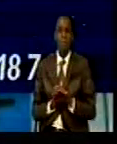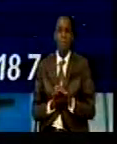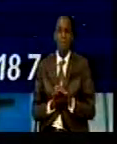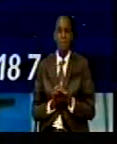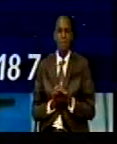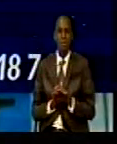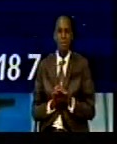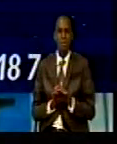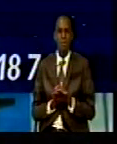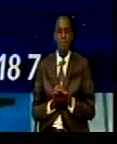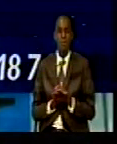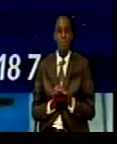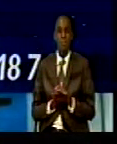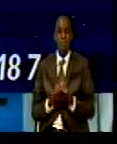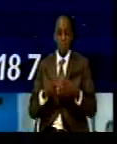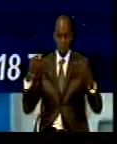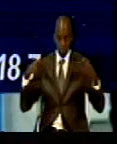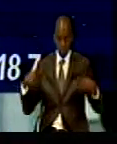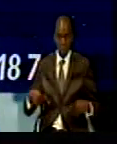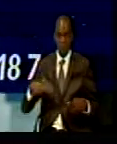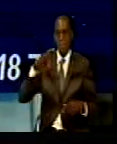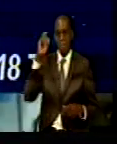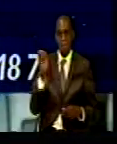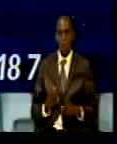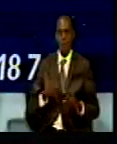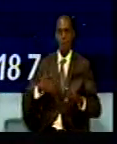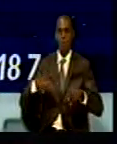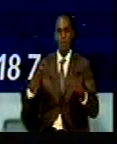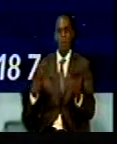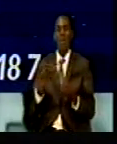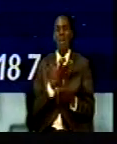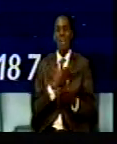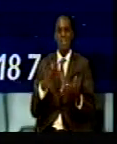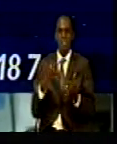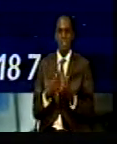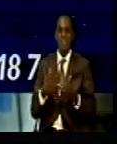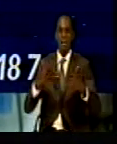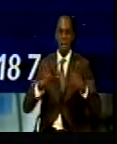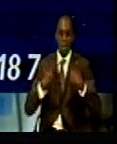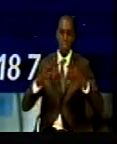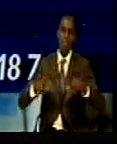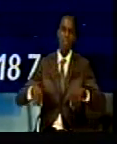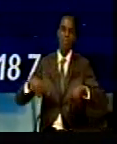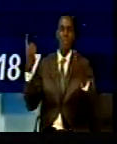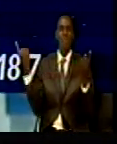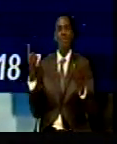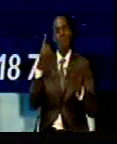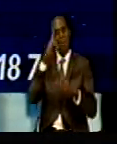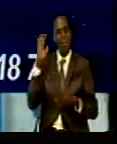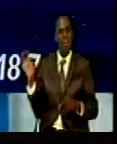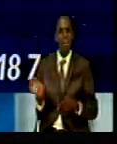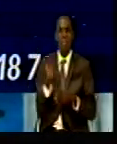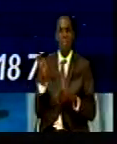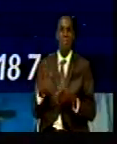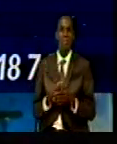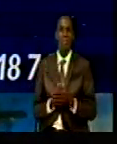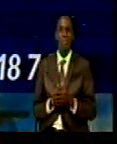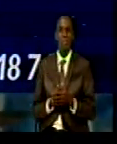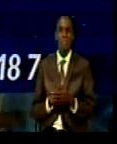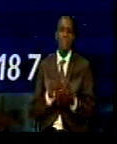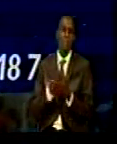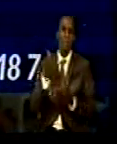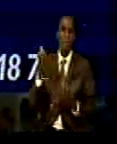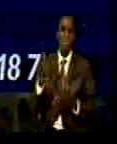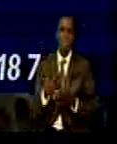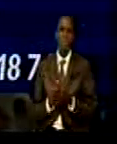Hallelujah! Arthritis must go, and arthritis has, and it's gone forever. Amen. Whatever